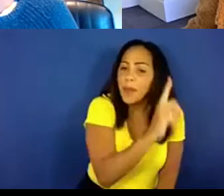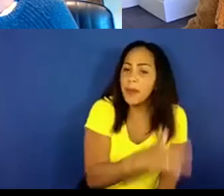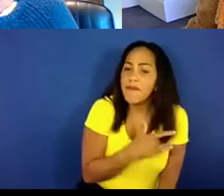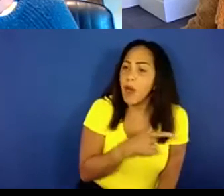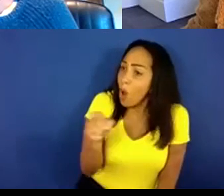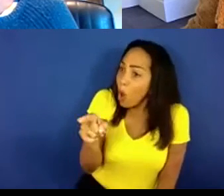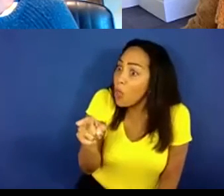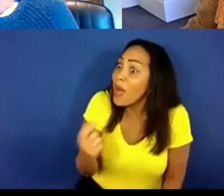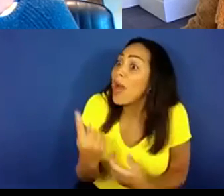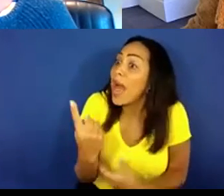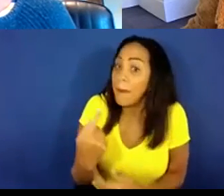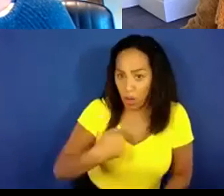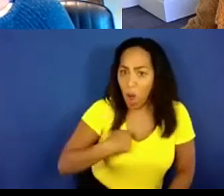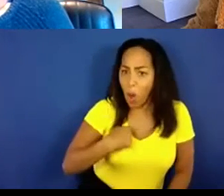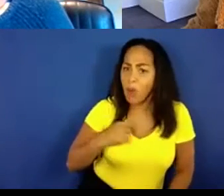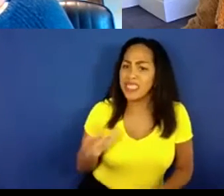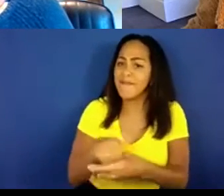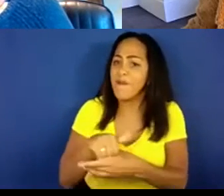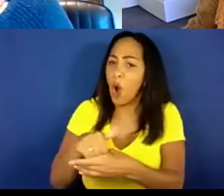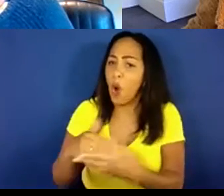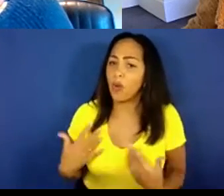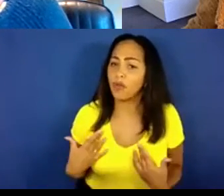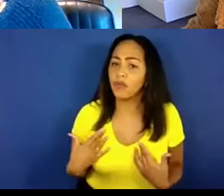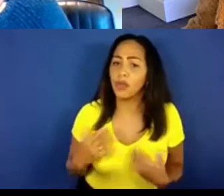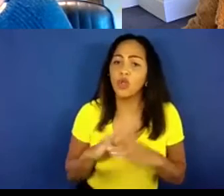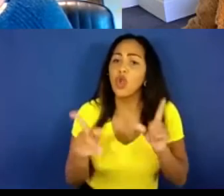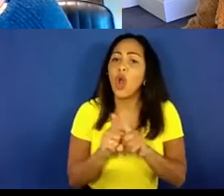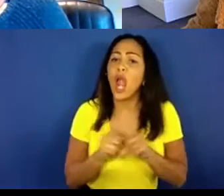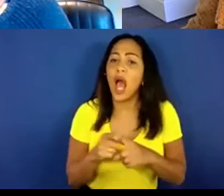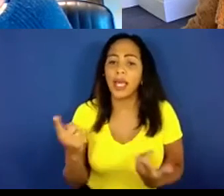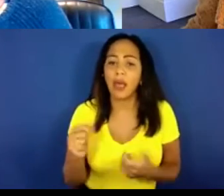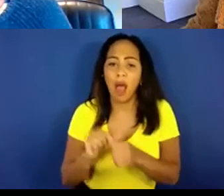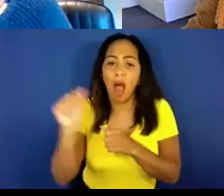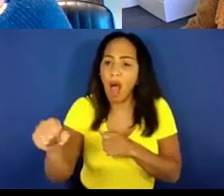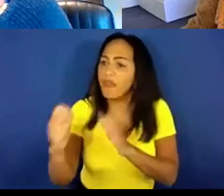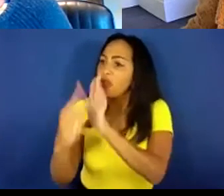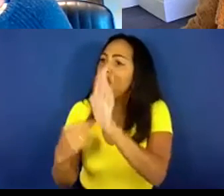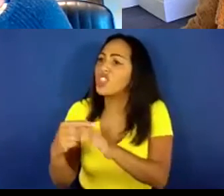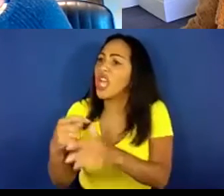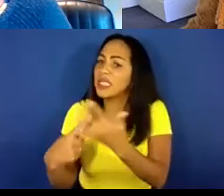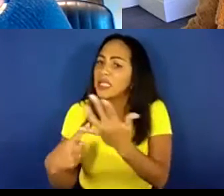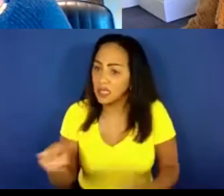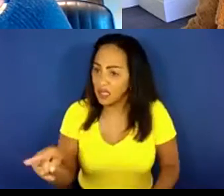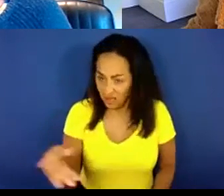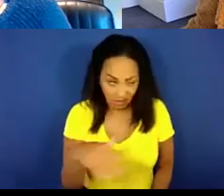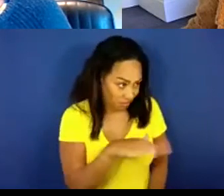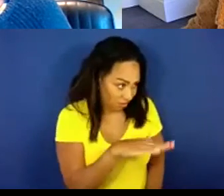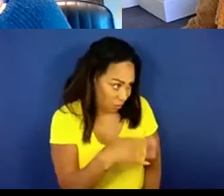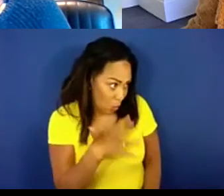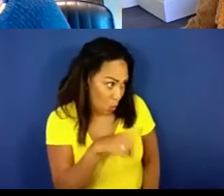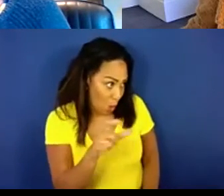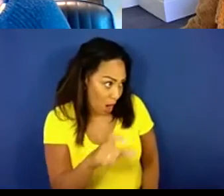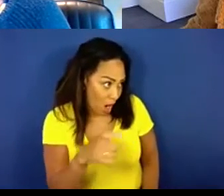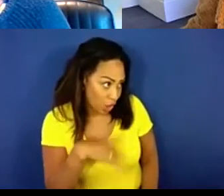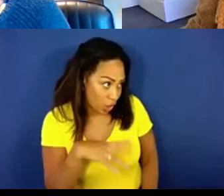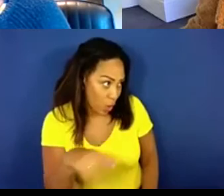in that design, rather than kind of being a tick box and saying, what color do you want your nuclear power station we're going to build next